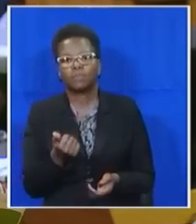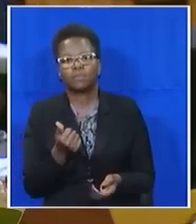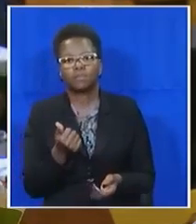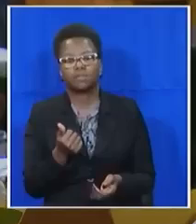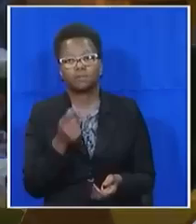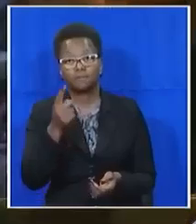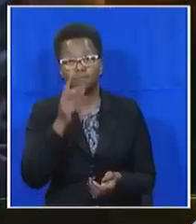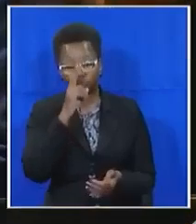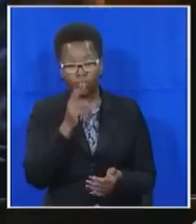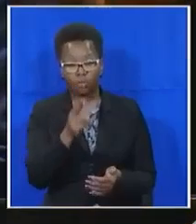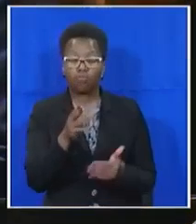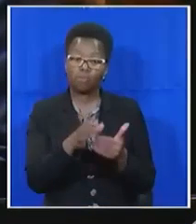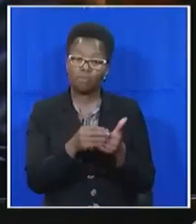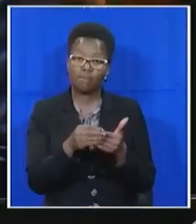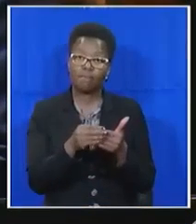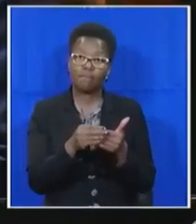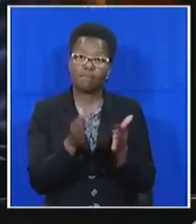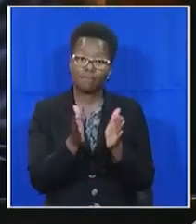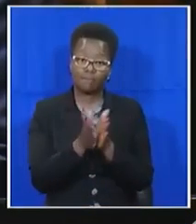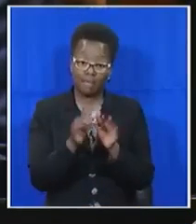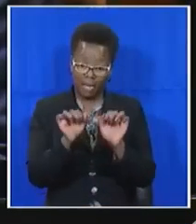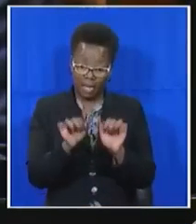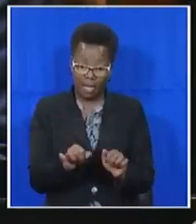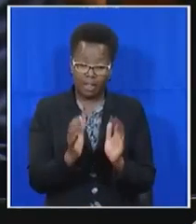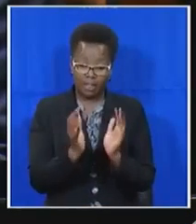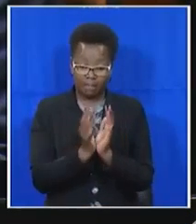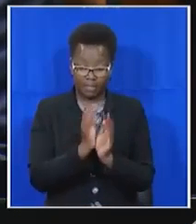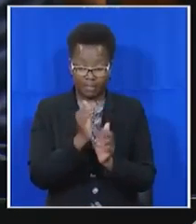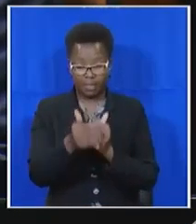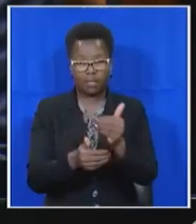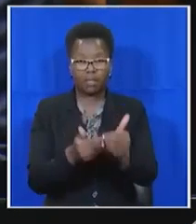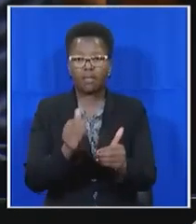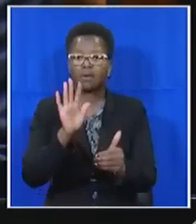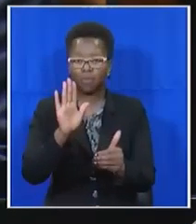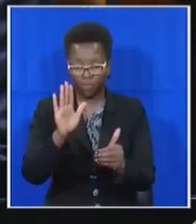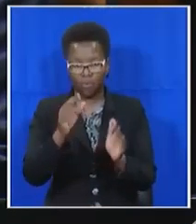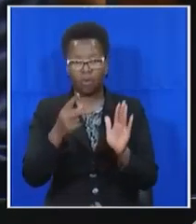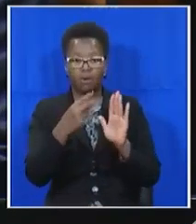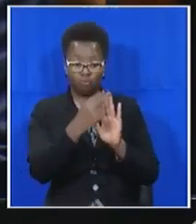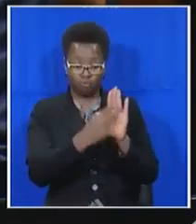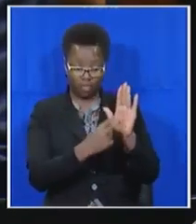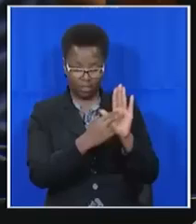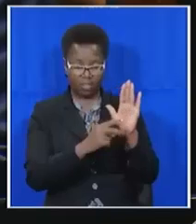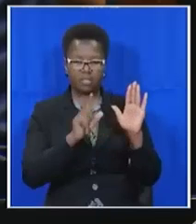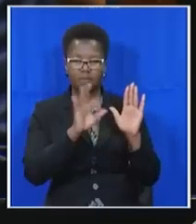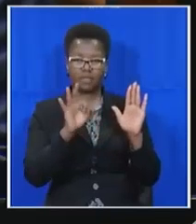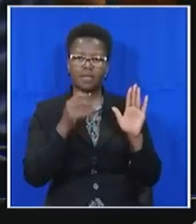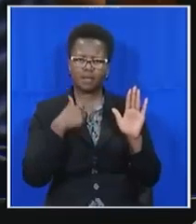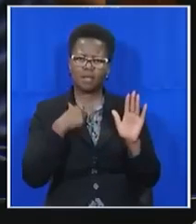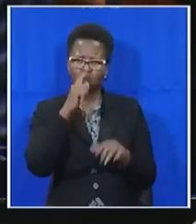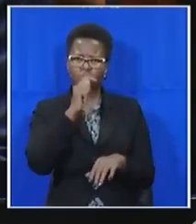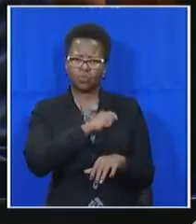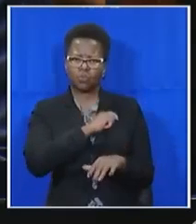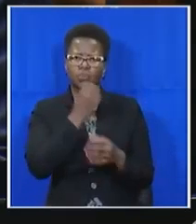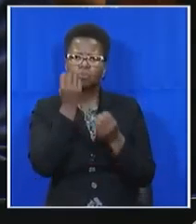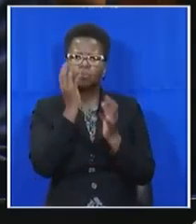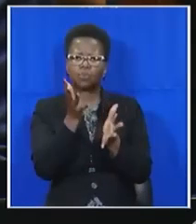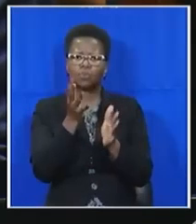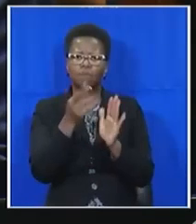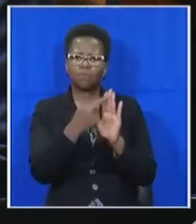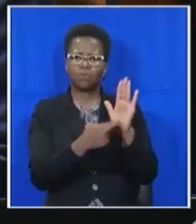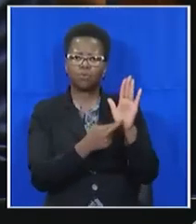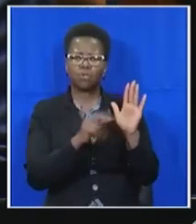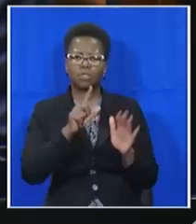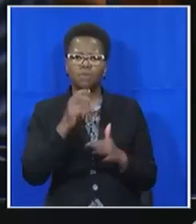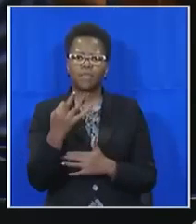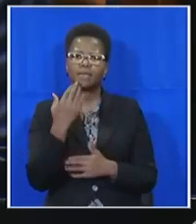you allow us to proceed with the House Yeah, appropriately? but can we redo Rule 73? I'm raising legitimately in terms of Rule 73.